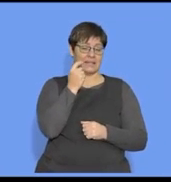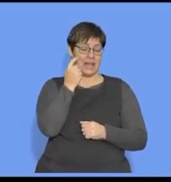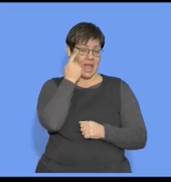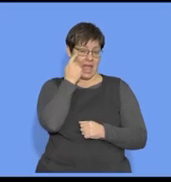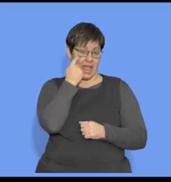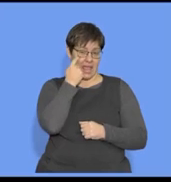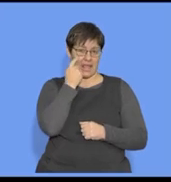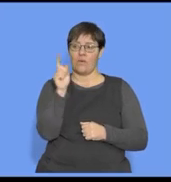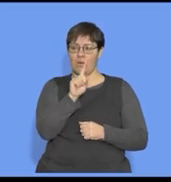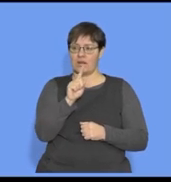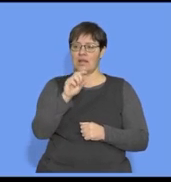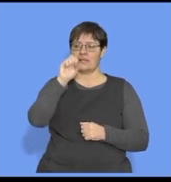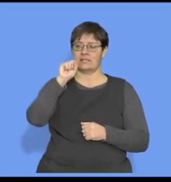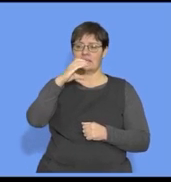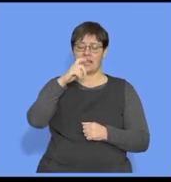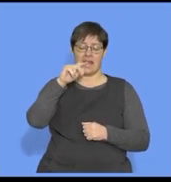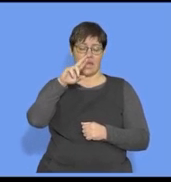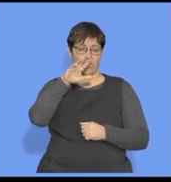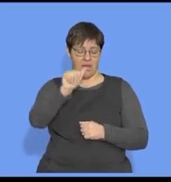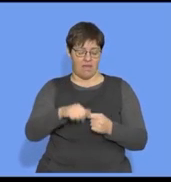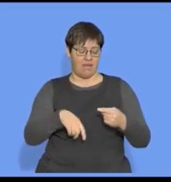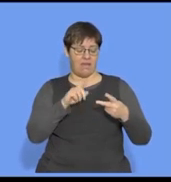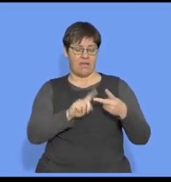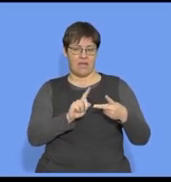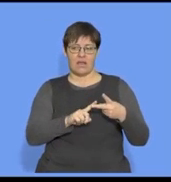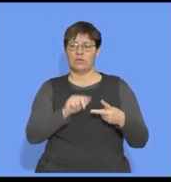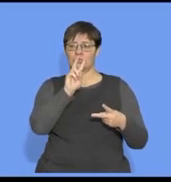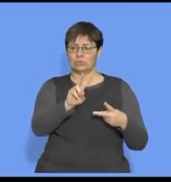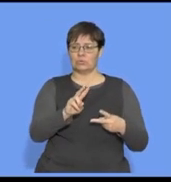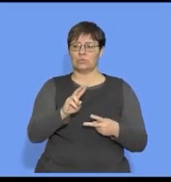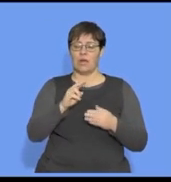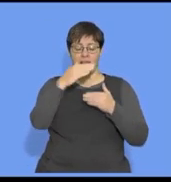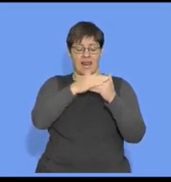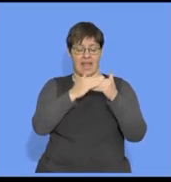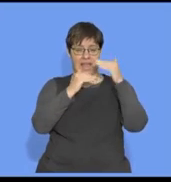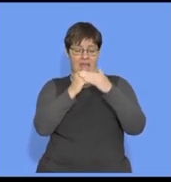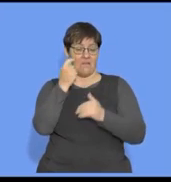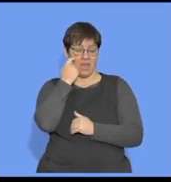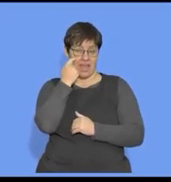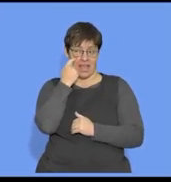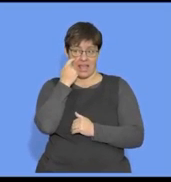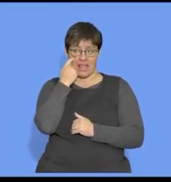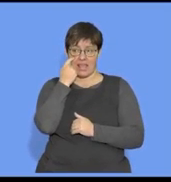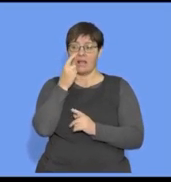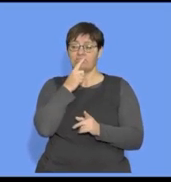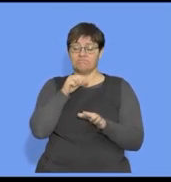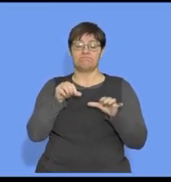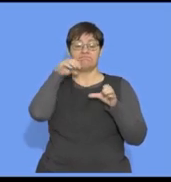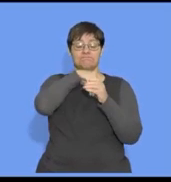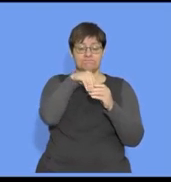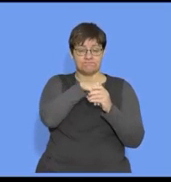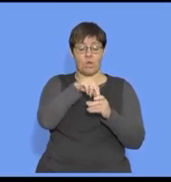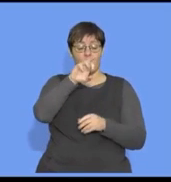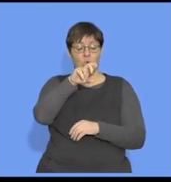part of the eye, it should be the sclera. Number 2, the layer of the eye